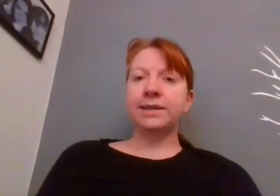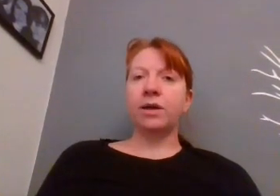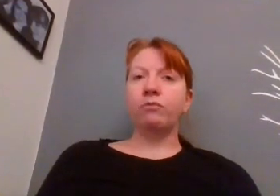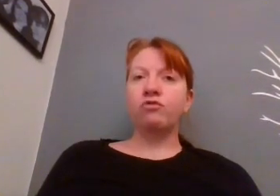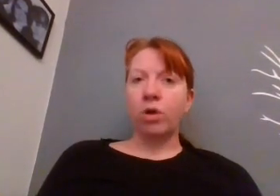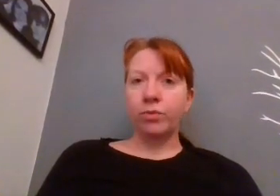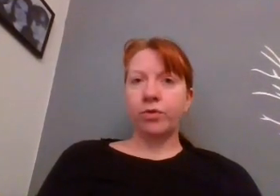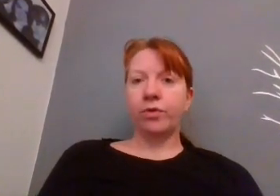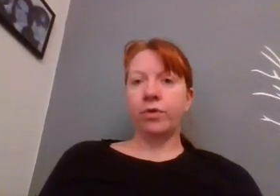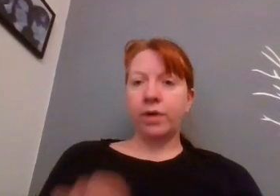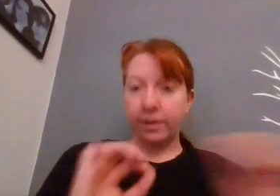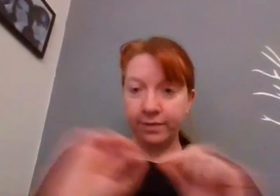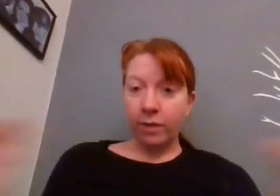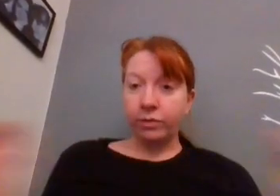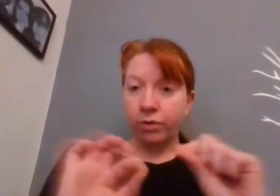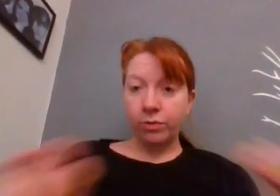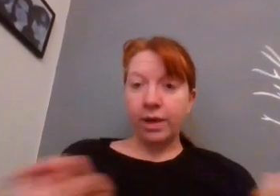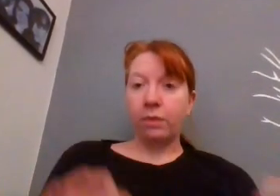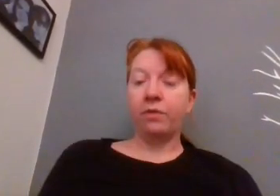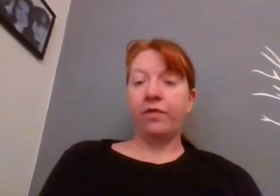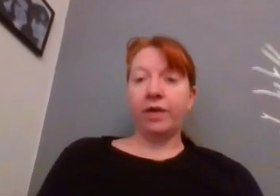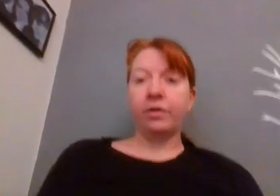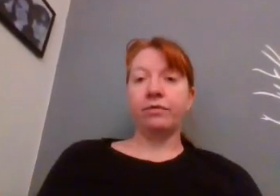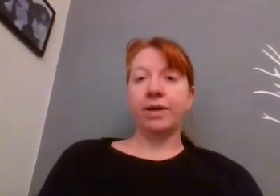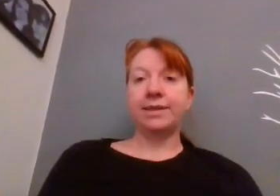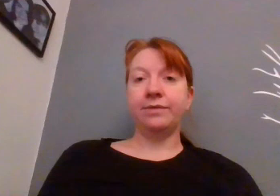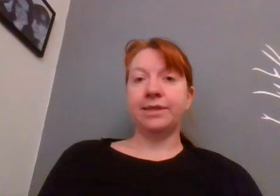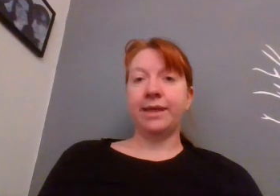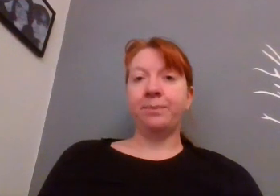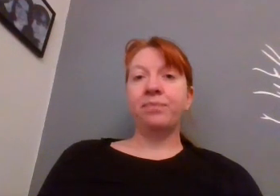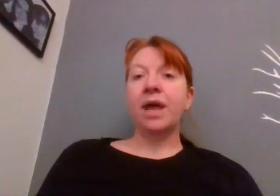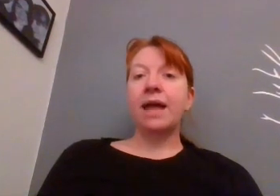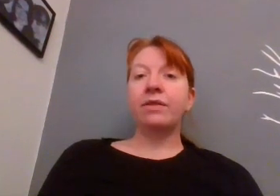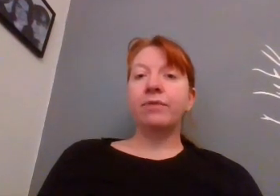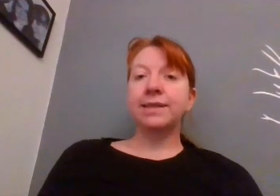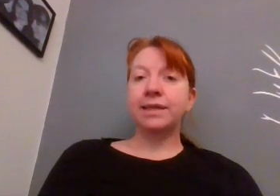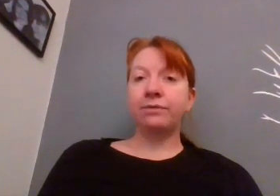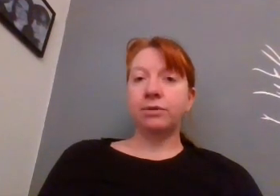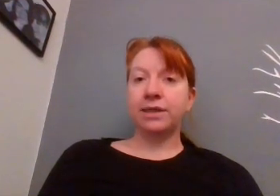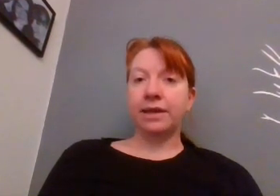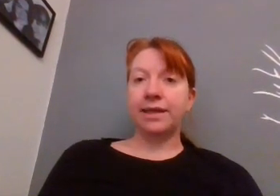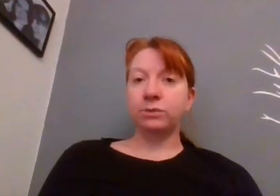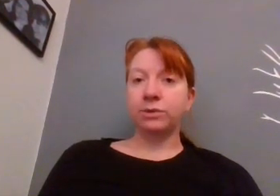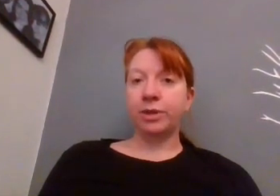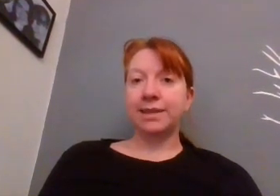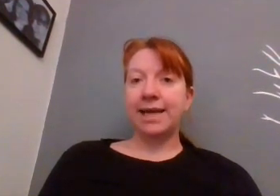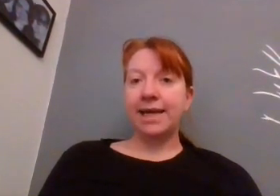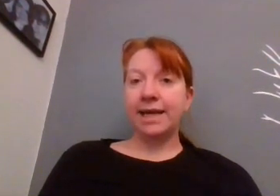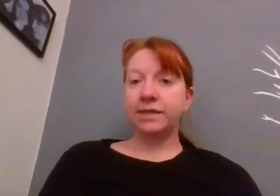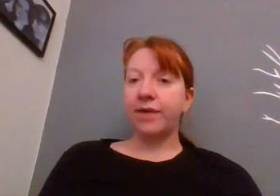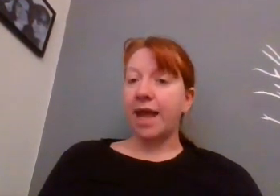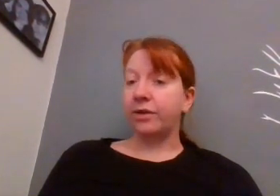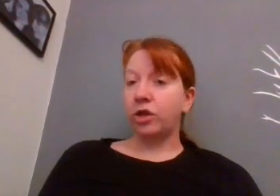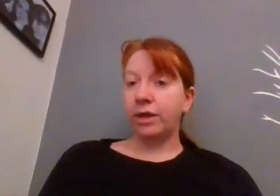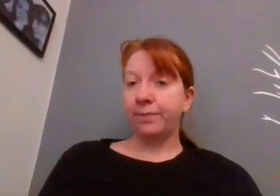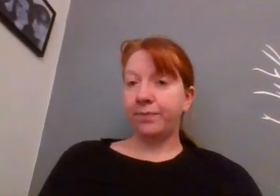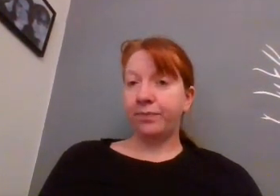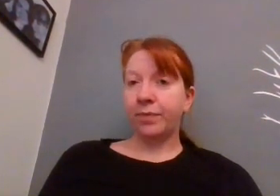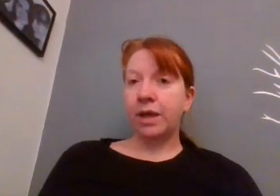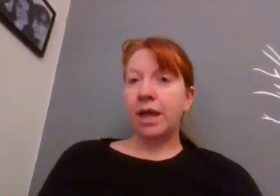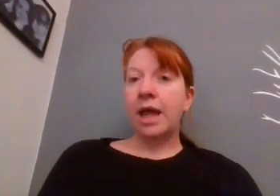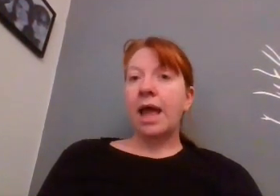how Einstein wrote. This is how he wrote down the theory of relativity. And the reason he wrote it like this was because E is for